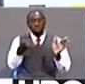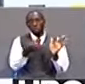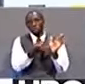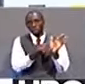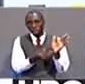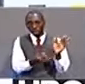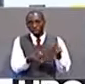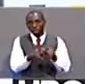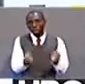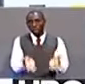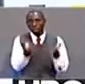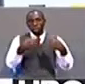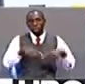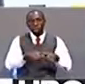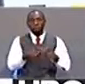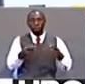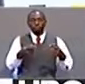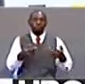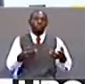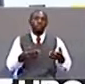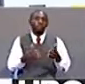Parliament further. Is that okay, Members?